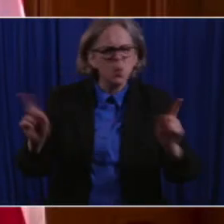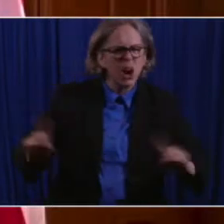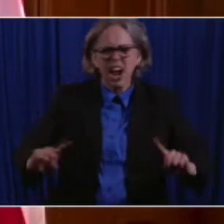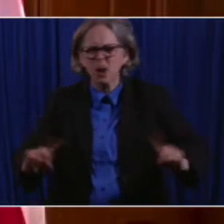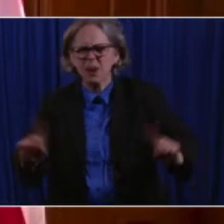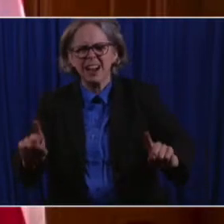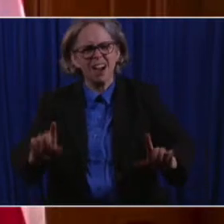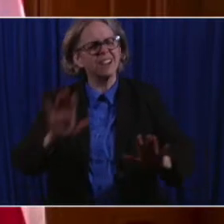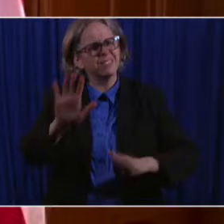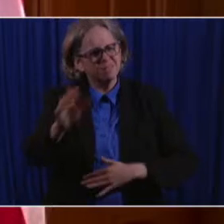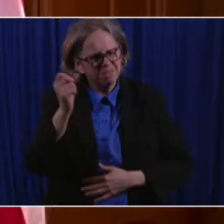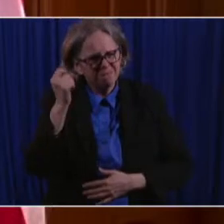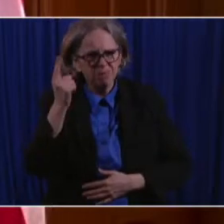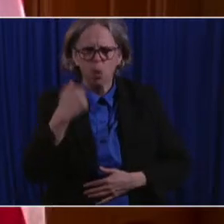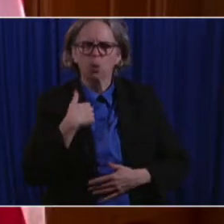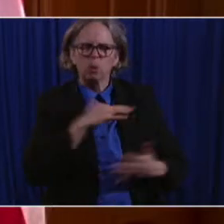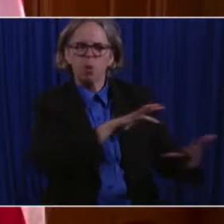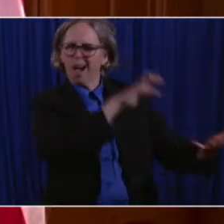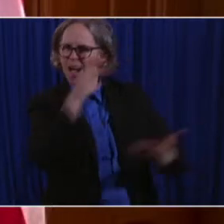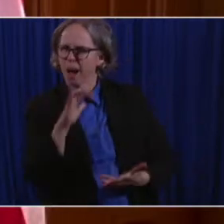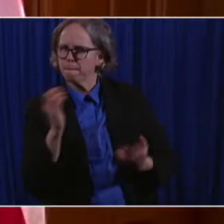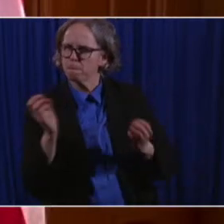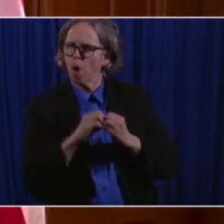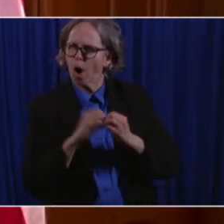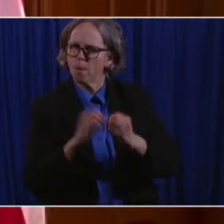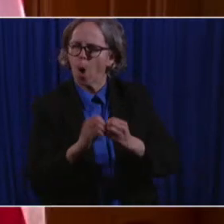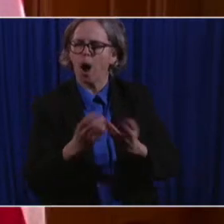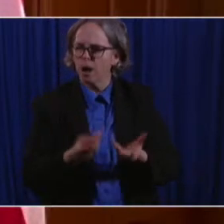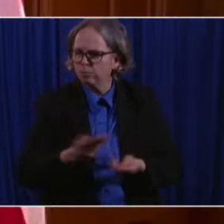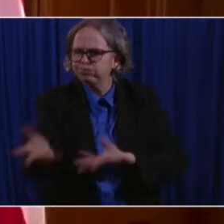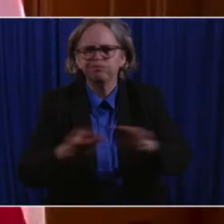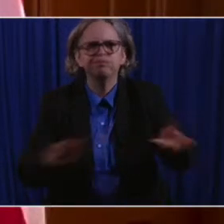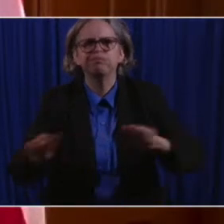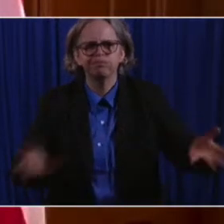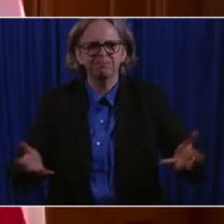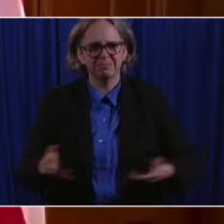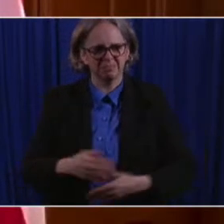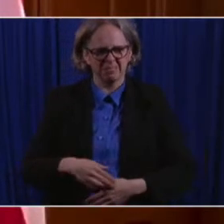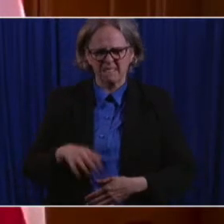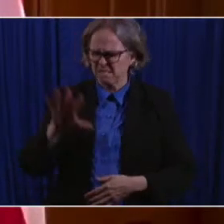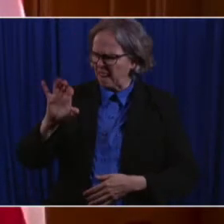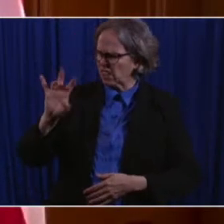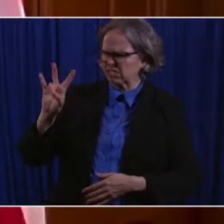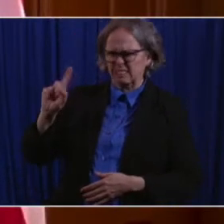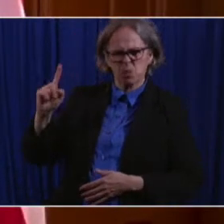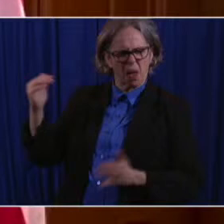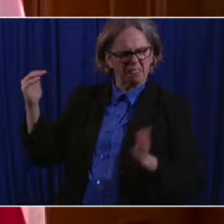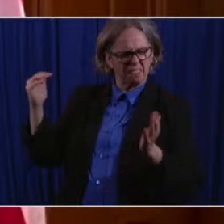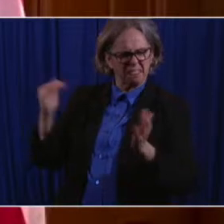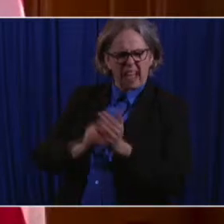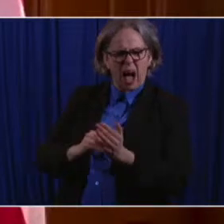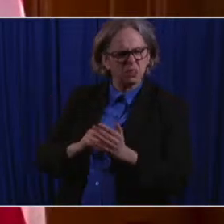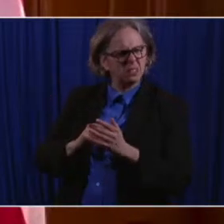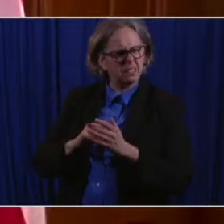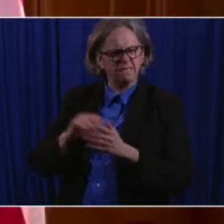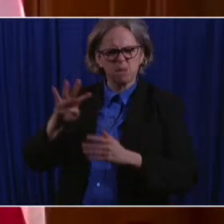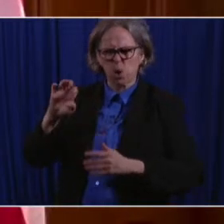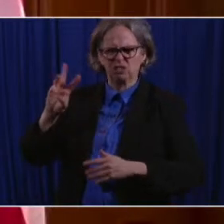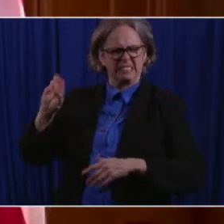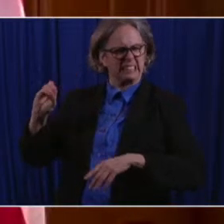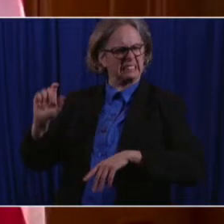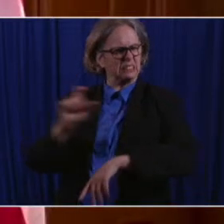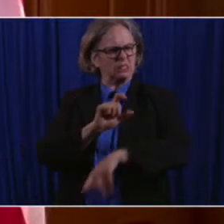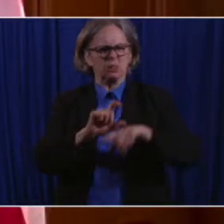opportunity. 571,000 over that doses available this coming week. Number includes the